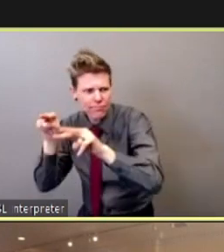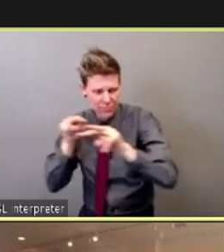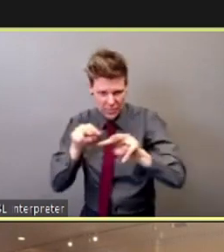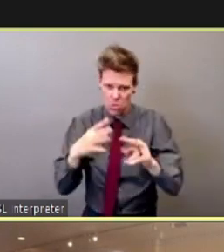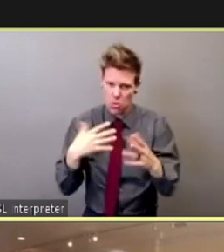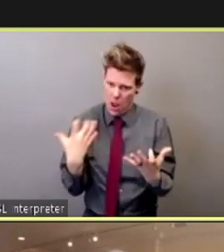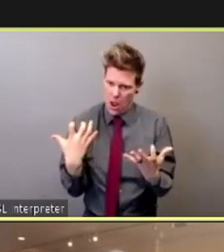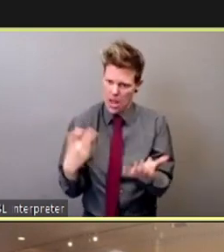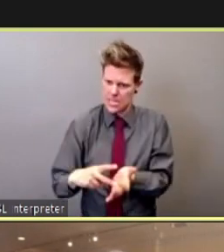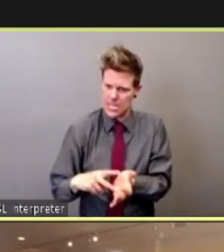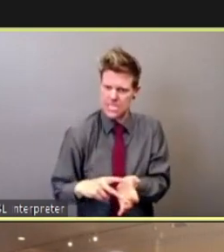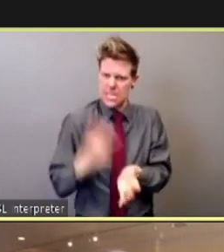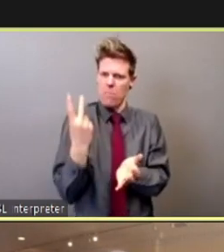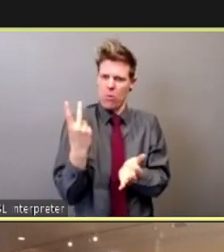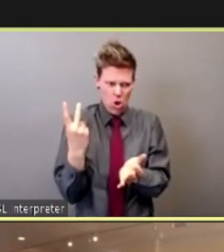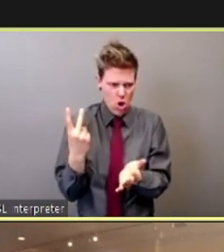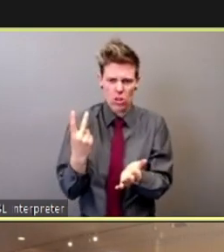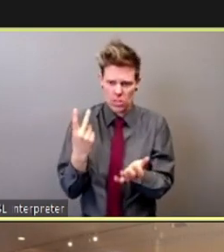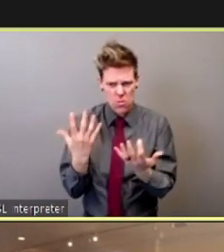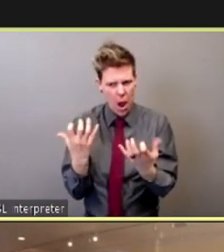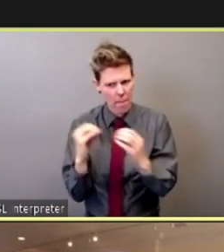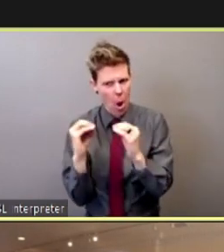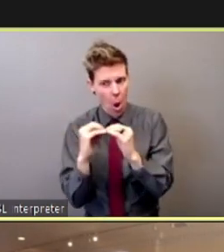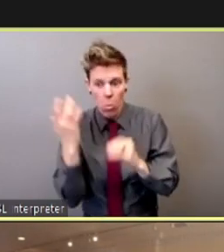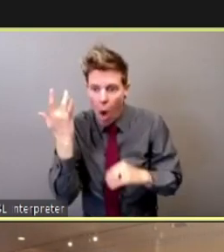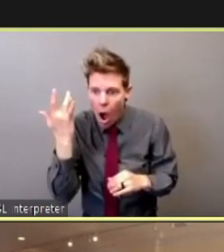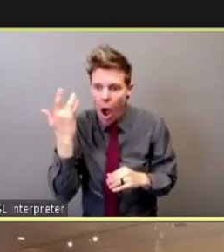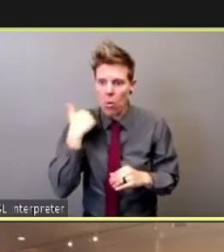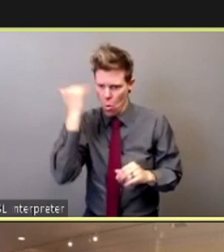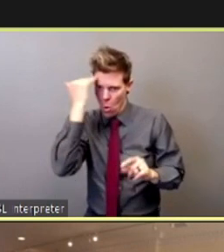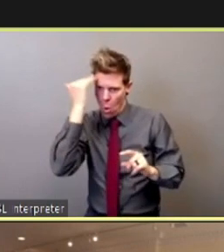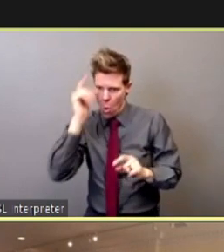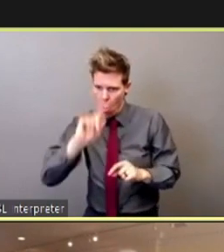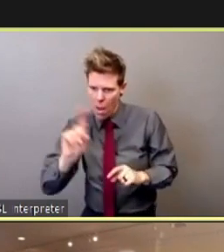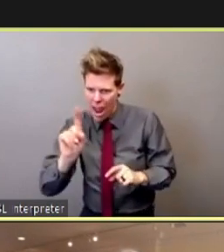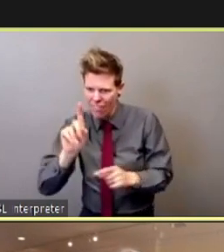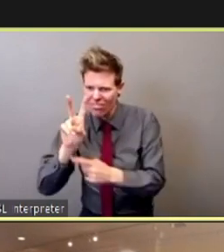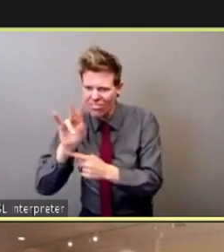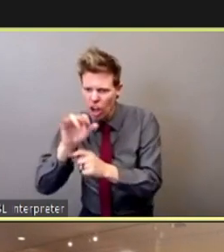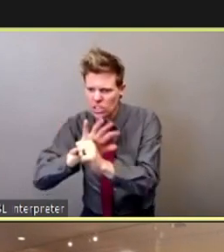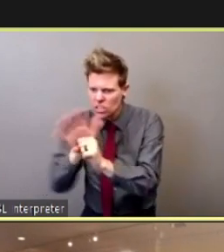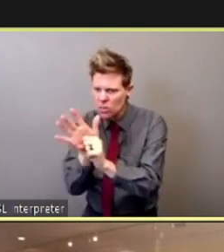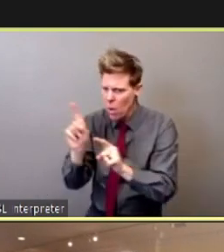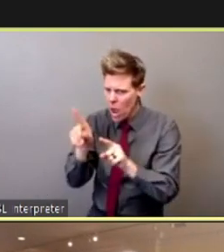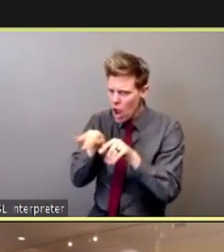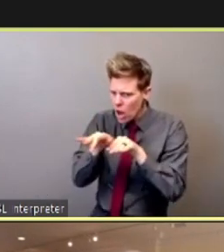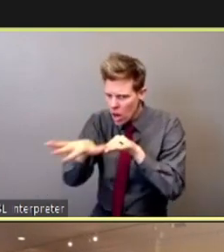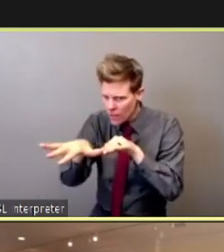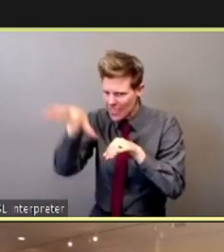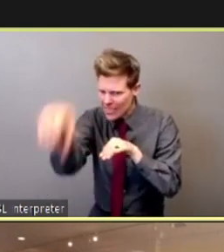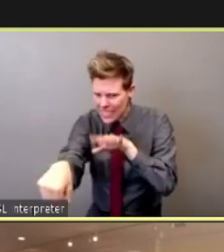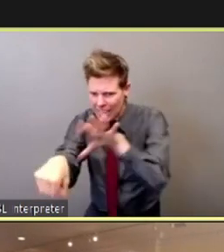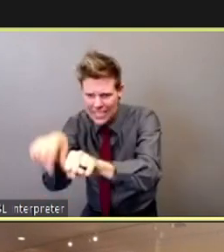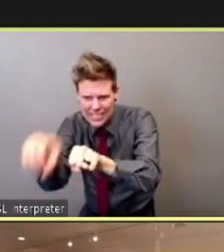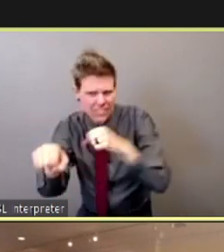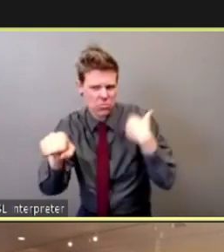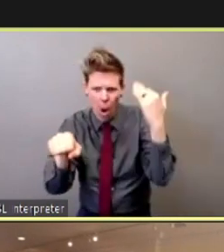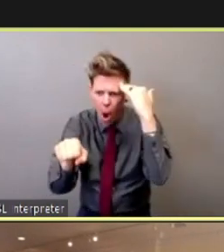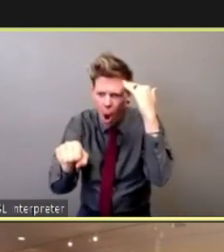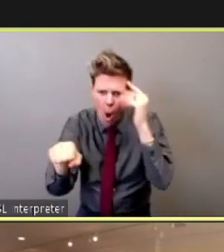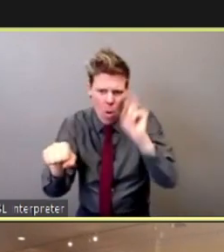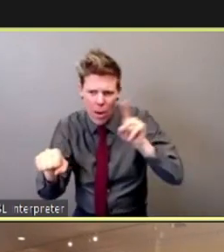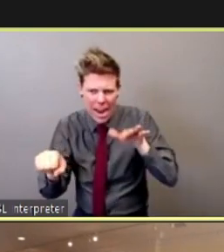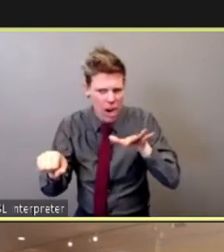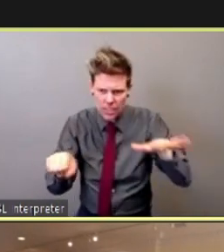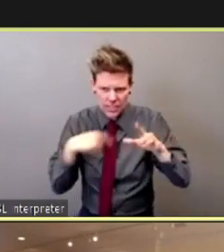more we know about where the virus is, the better we can do. But we thank you for participating, and I thank our departments